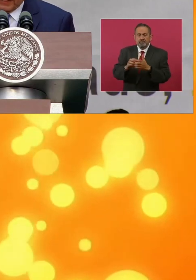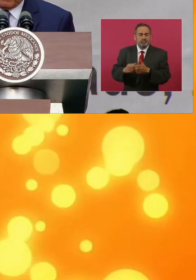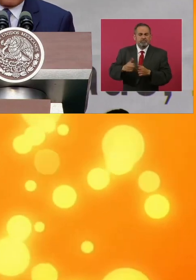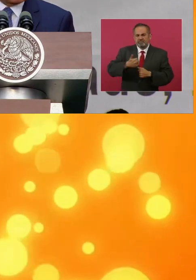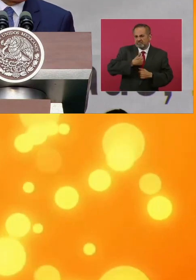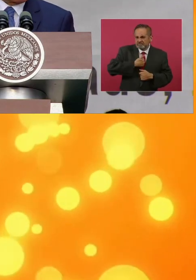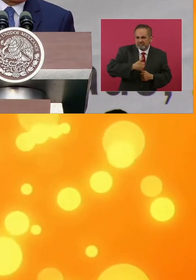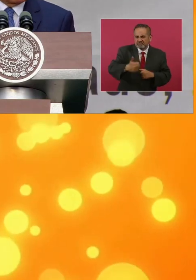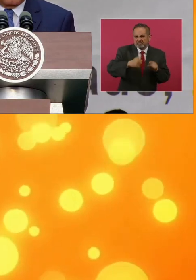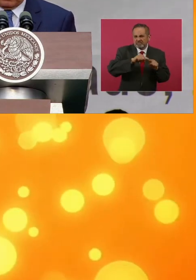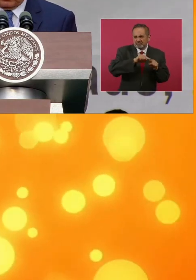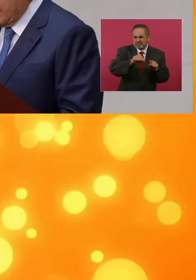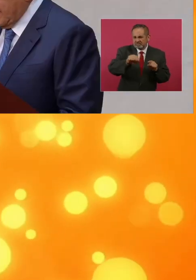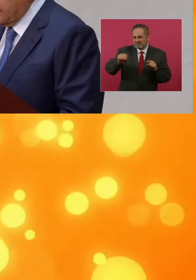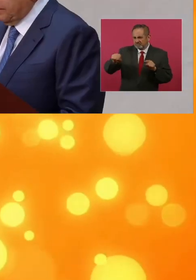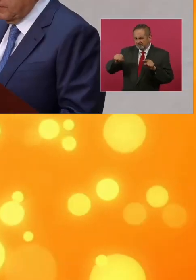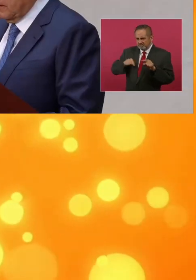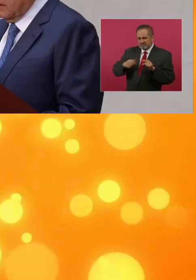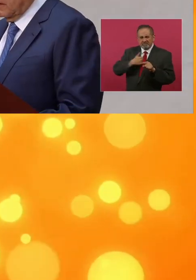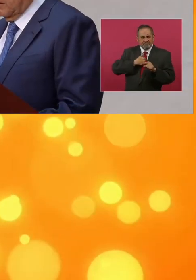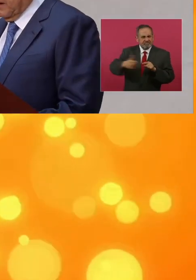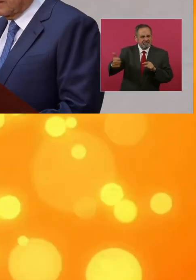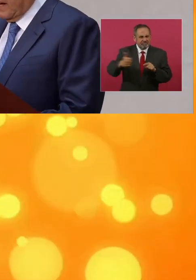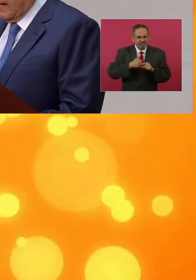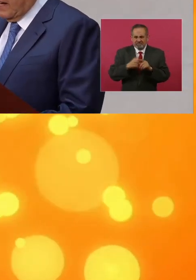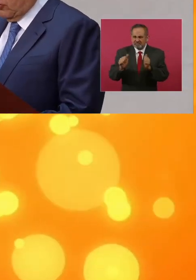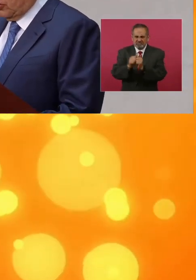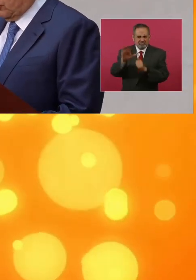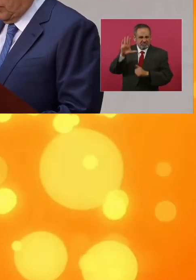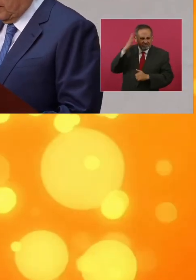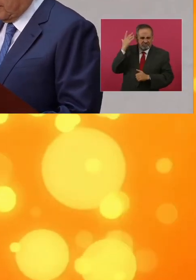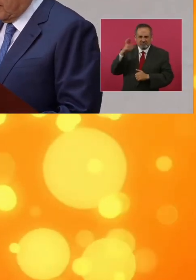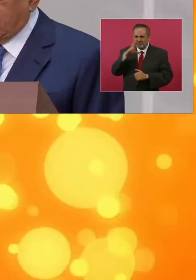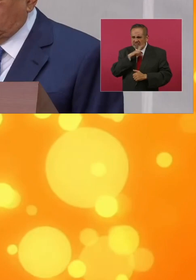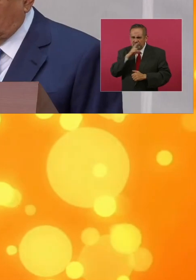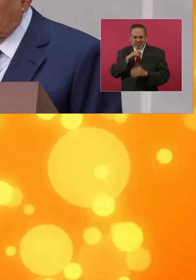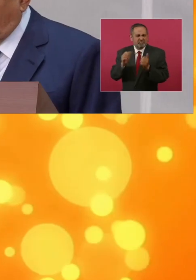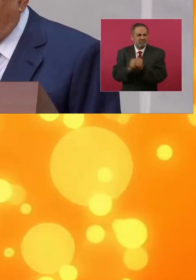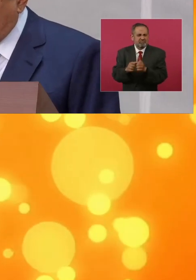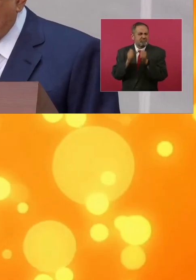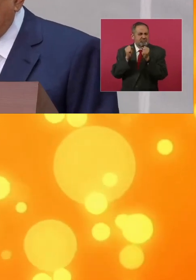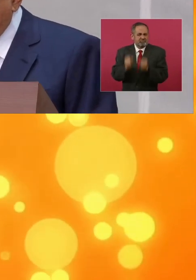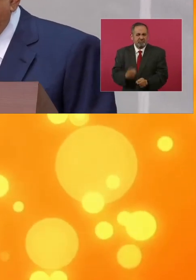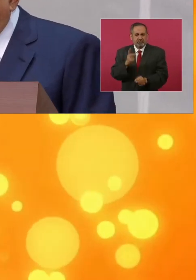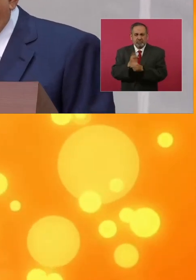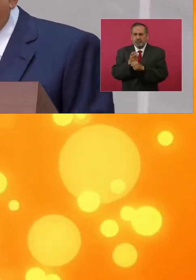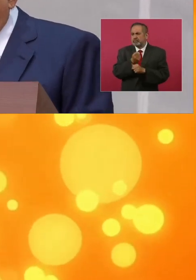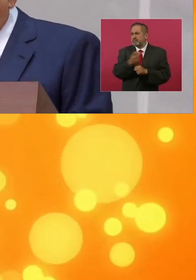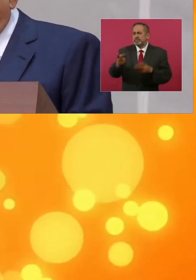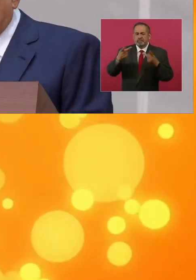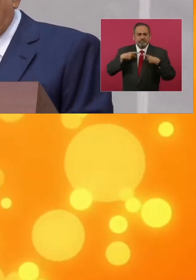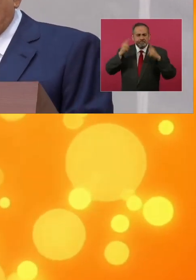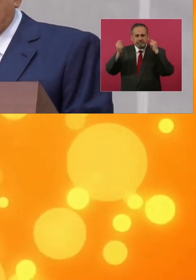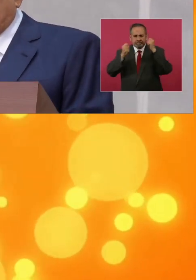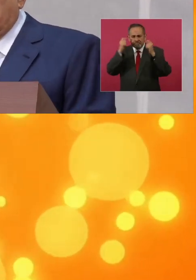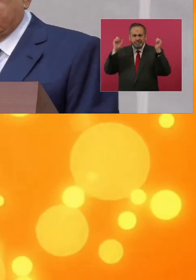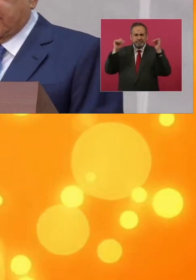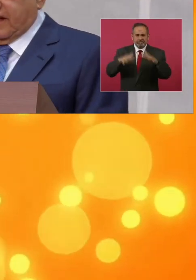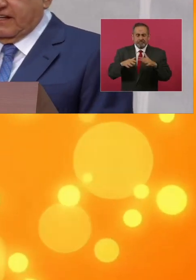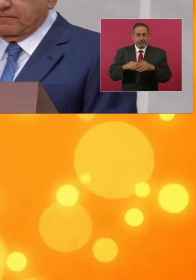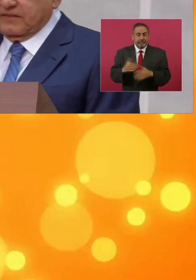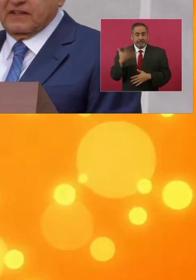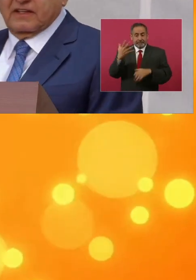talked about for the most part in the second half of his speech. So that's where I'll start, and